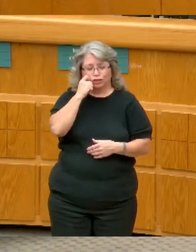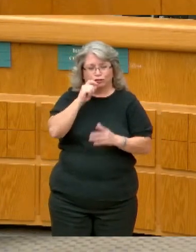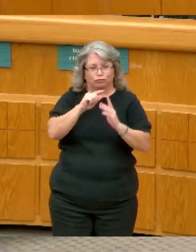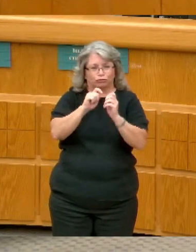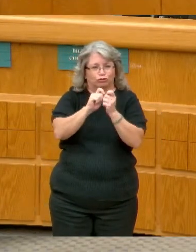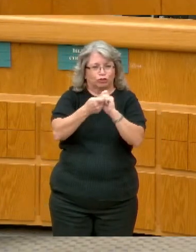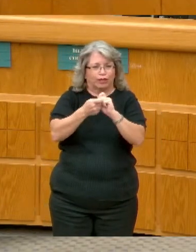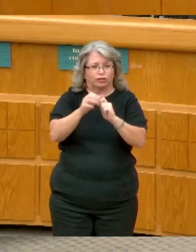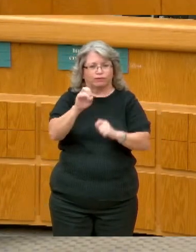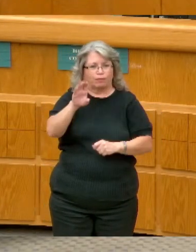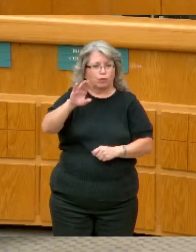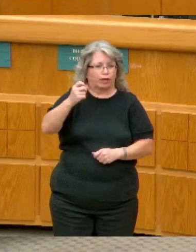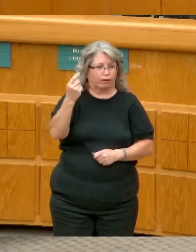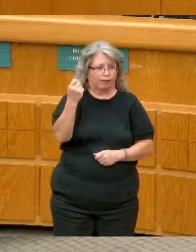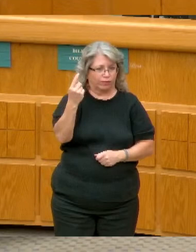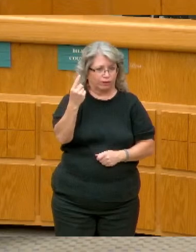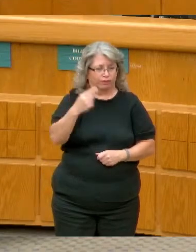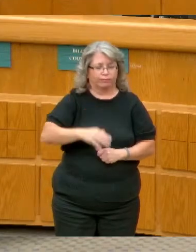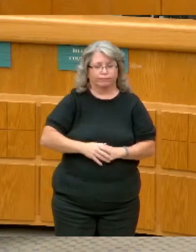11th.